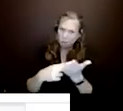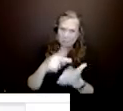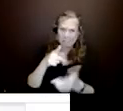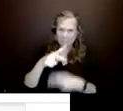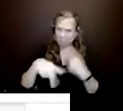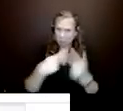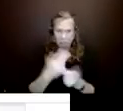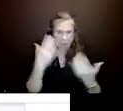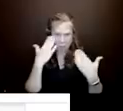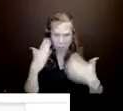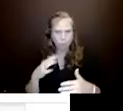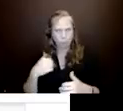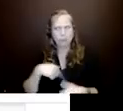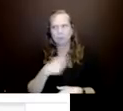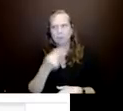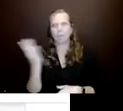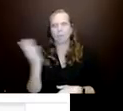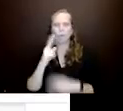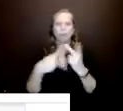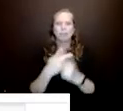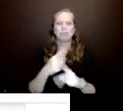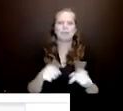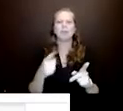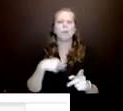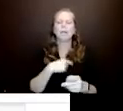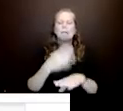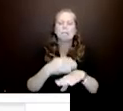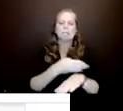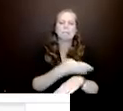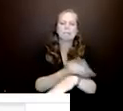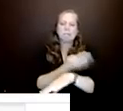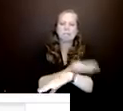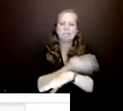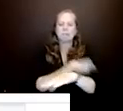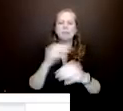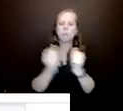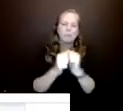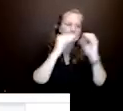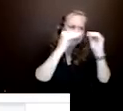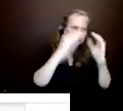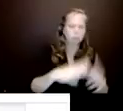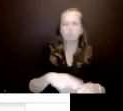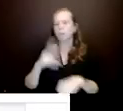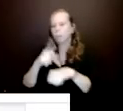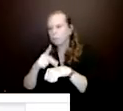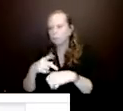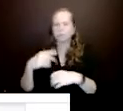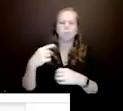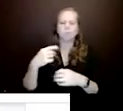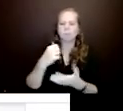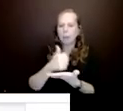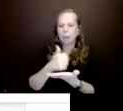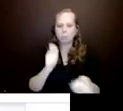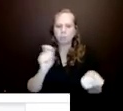is. We've had a few, but we continue to refine it through conversations with our teachers and our principals. And by the time that